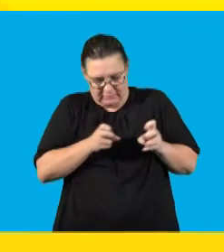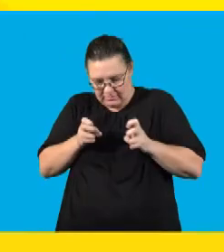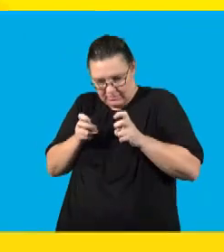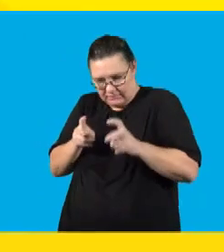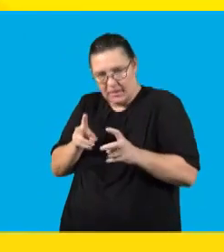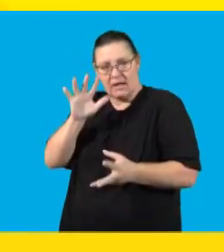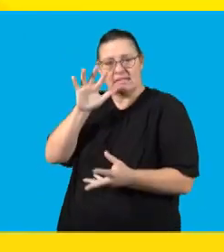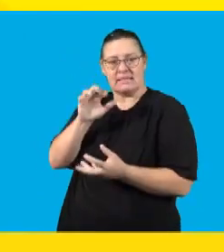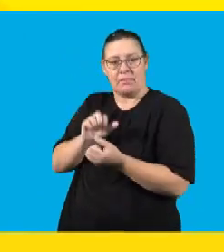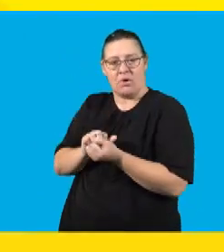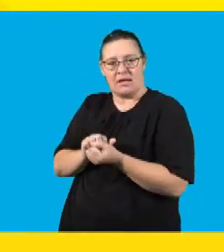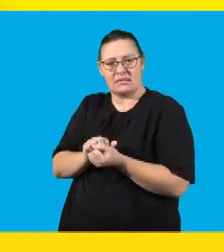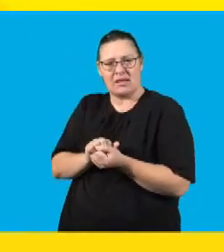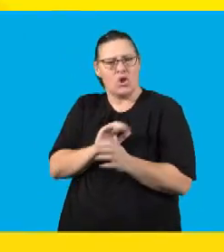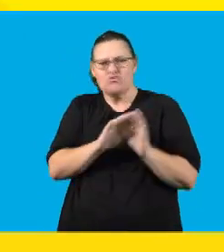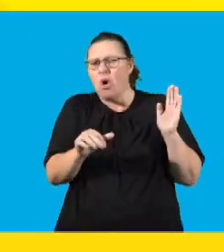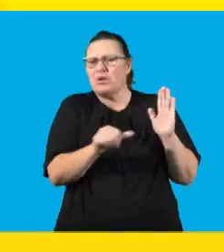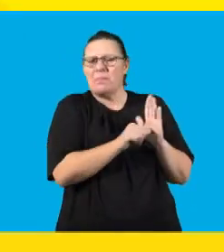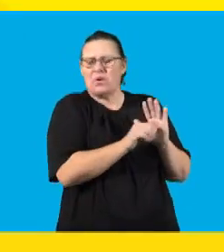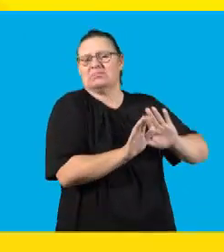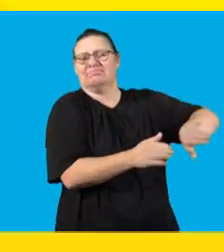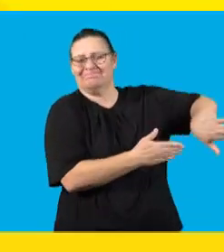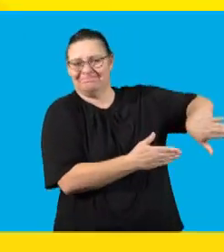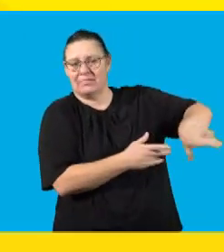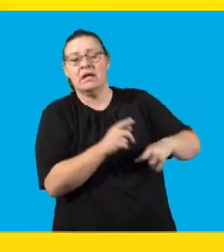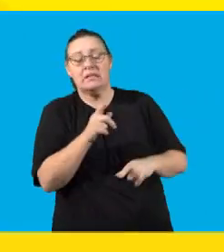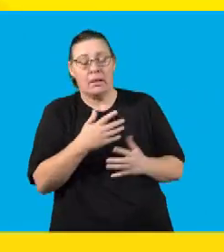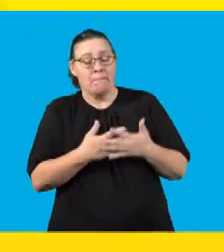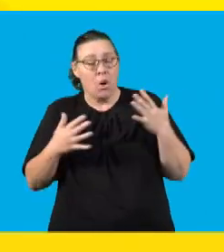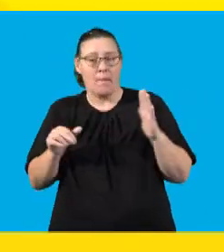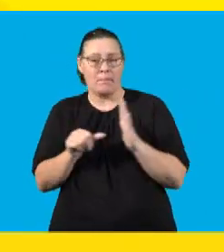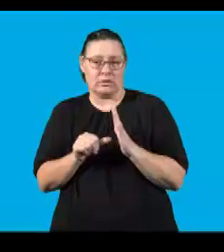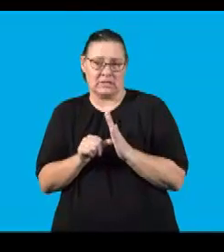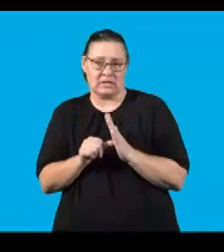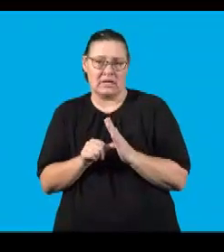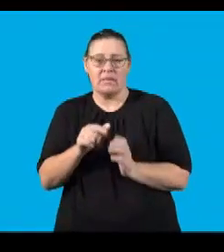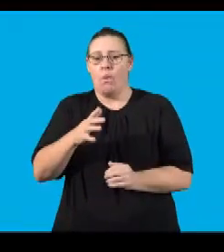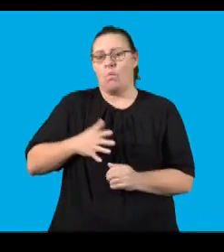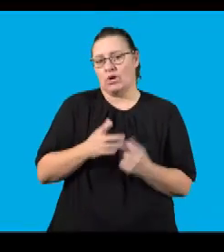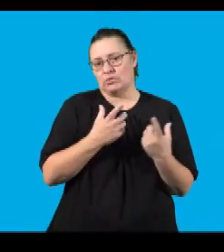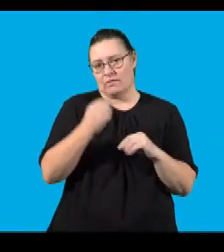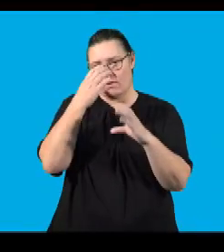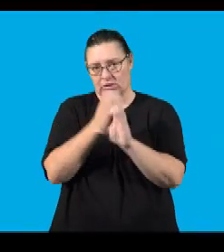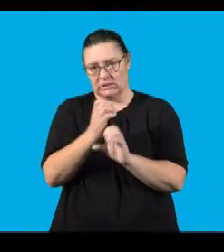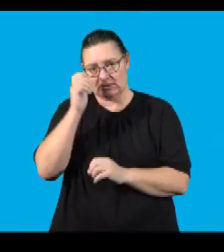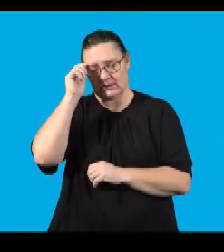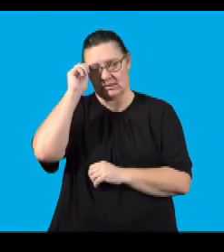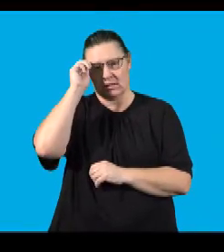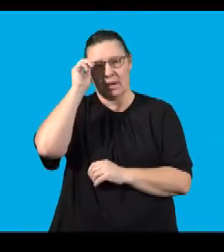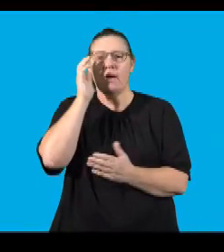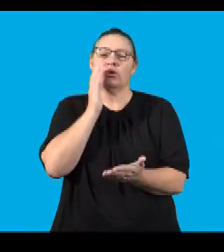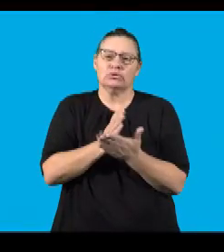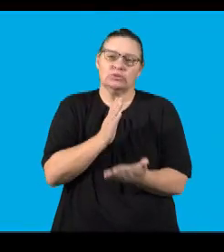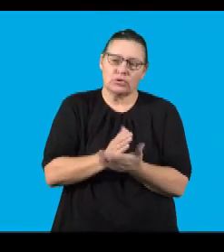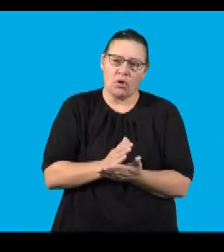information and only focus on the most important. This part is the most important, and that is what they want you to focus